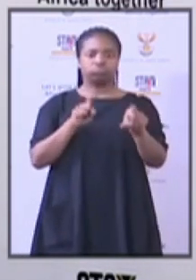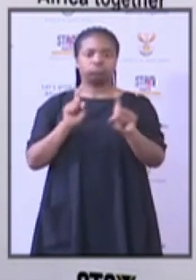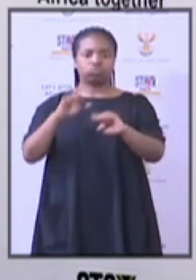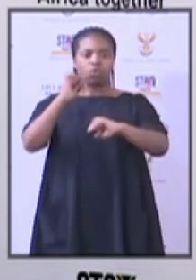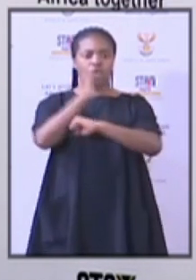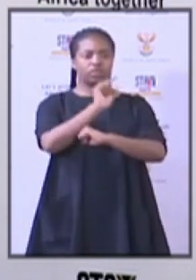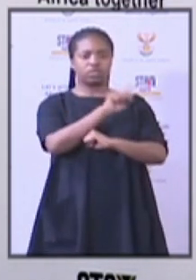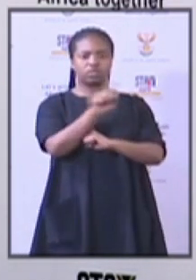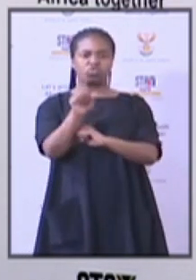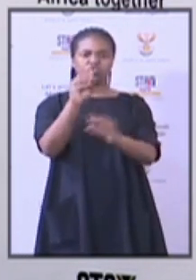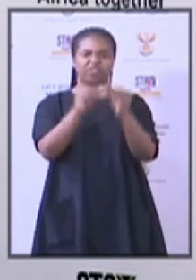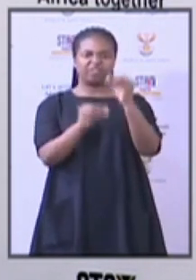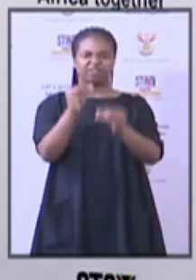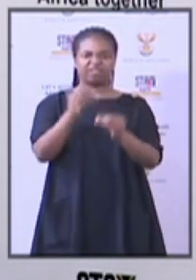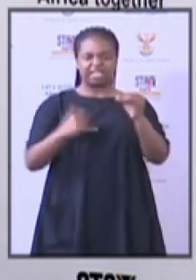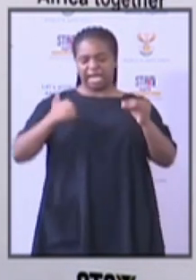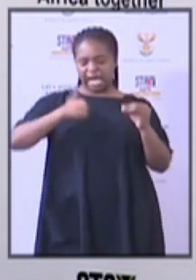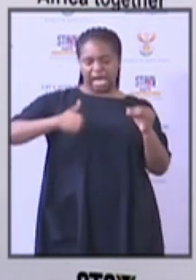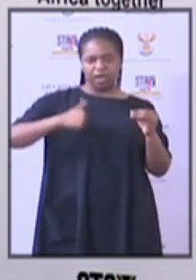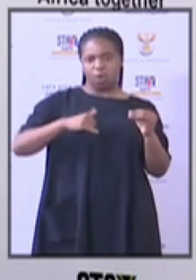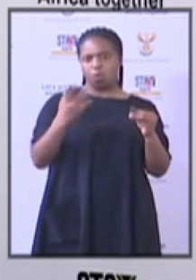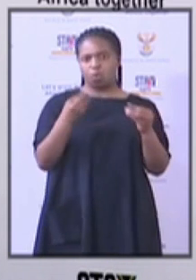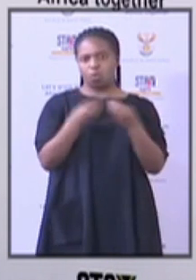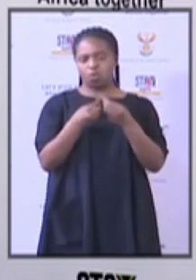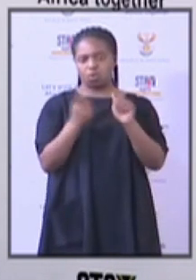for rectification or amendment.